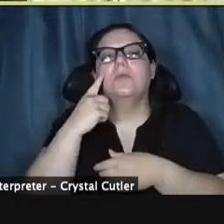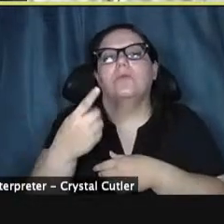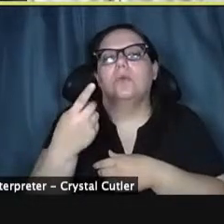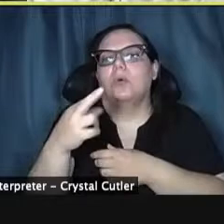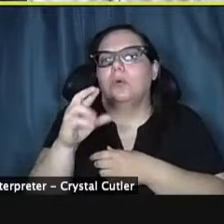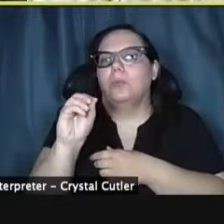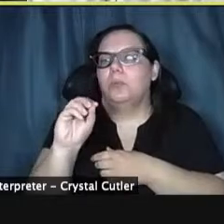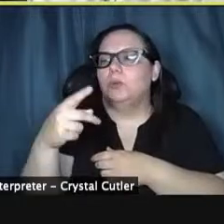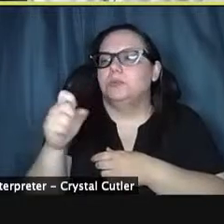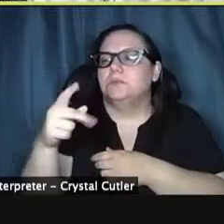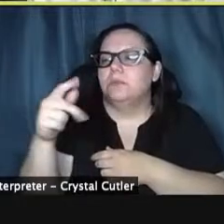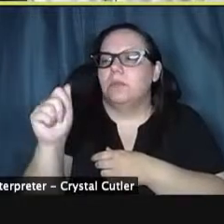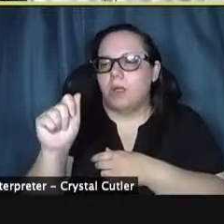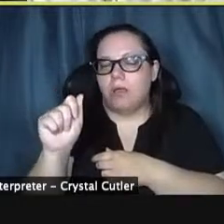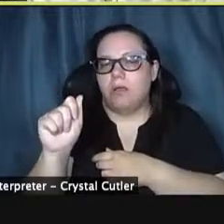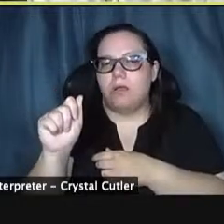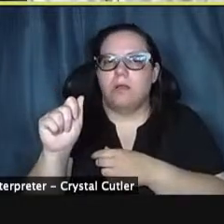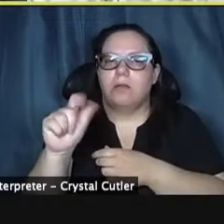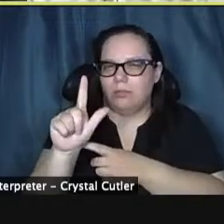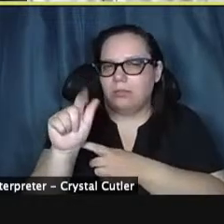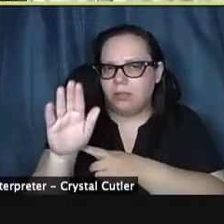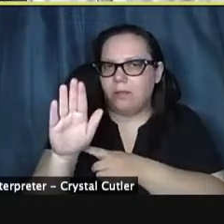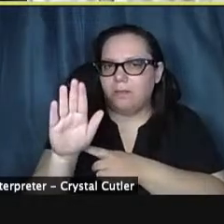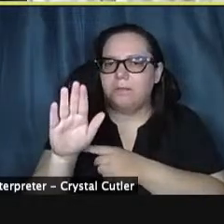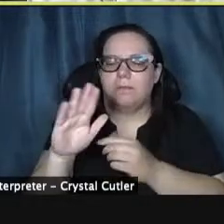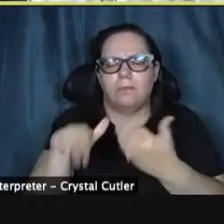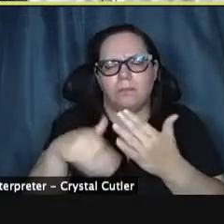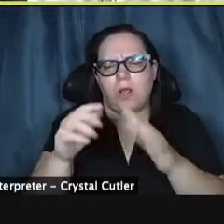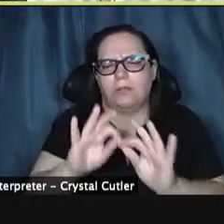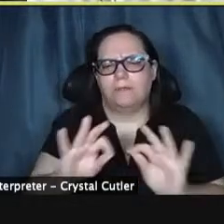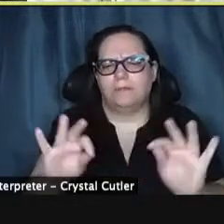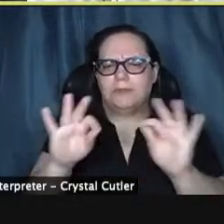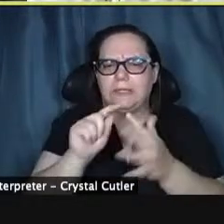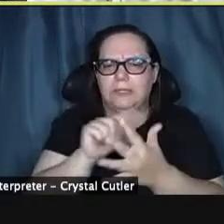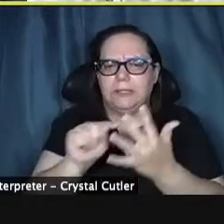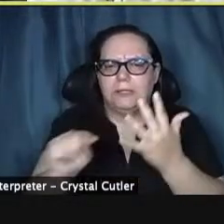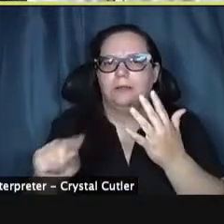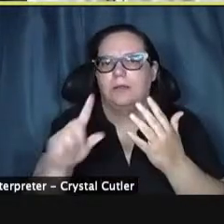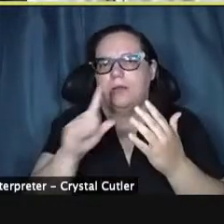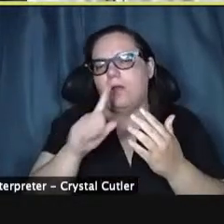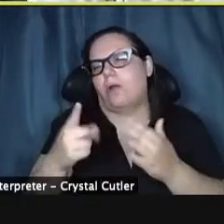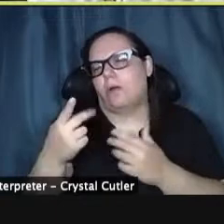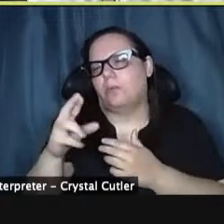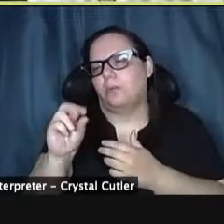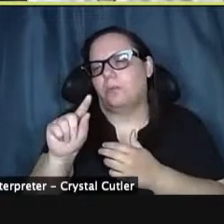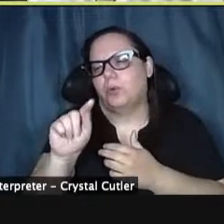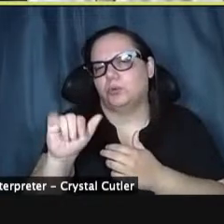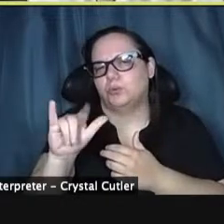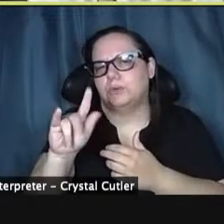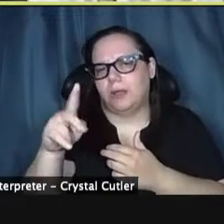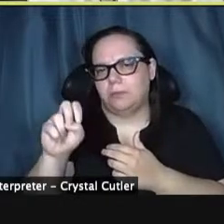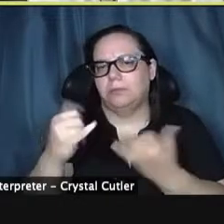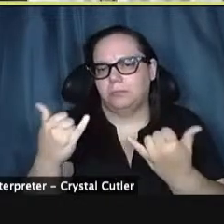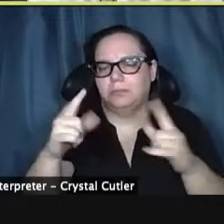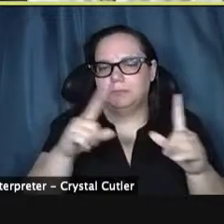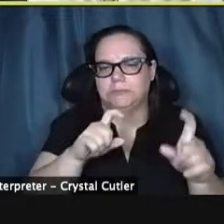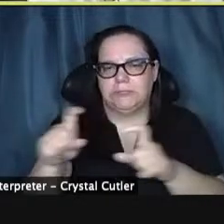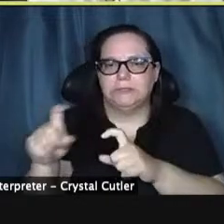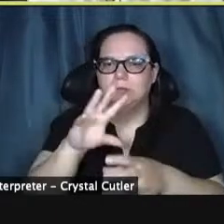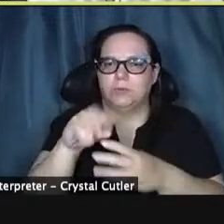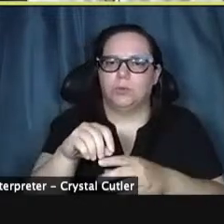all of the key elements are being tested individually and prototyped at the moment. So this includes the camera, the solid inlet system,